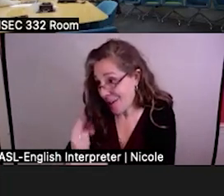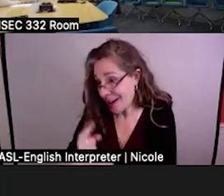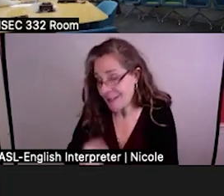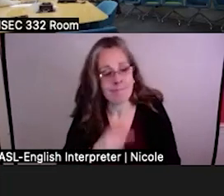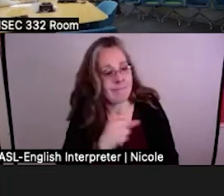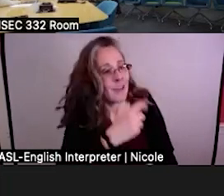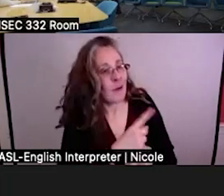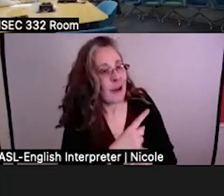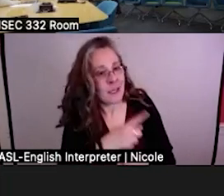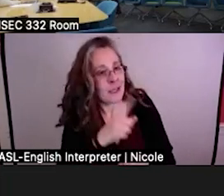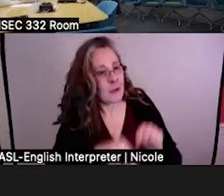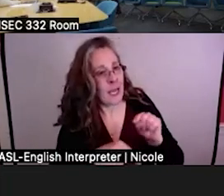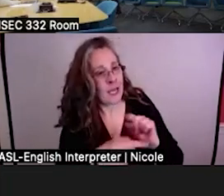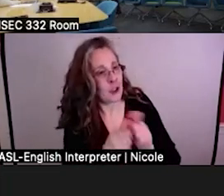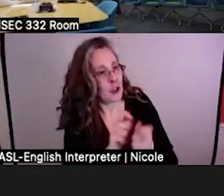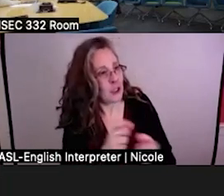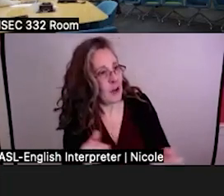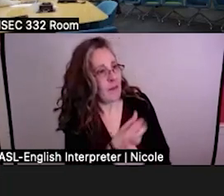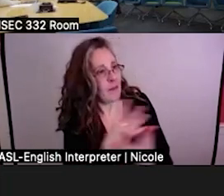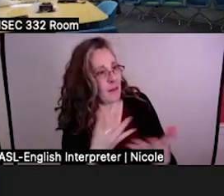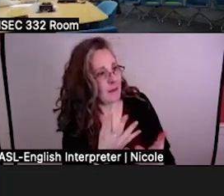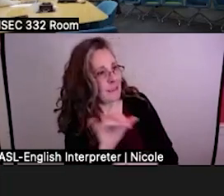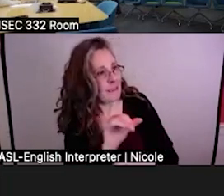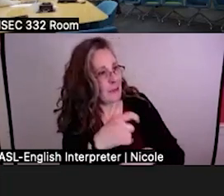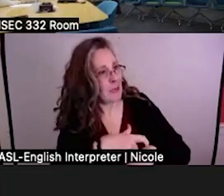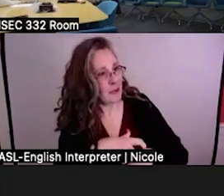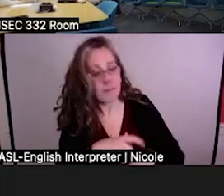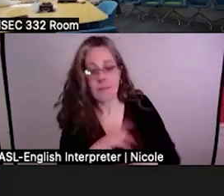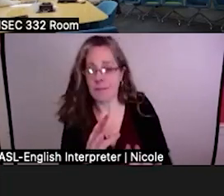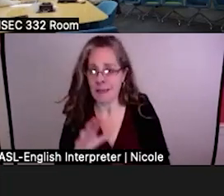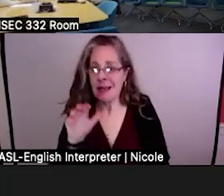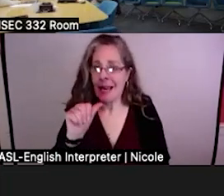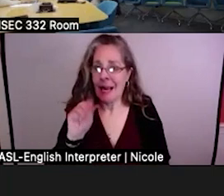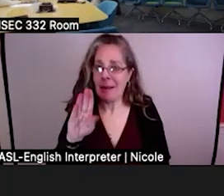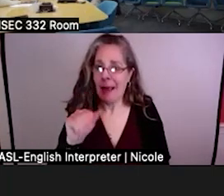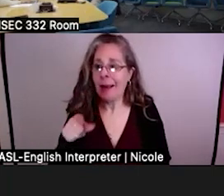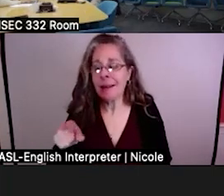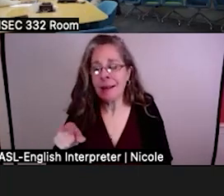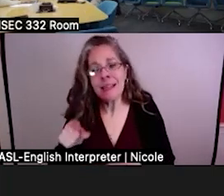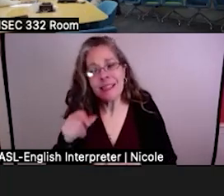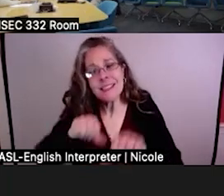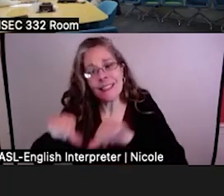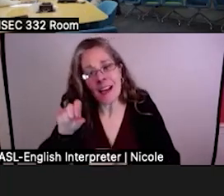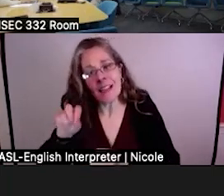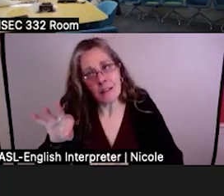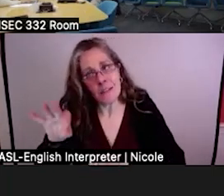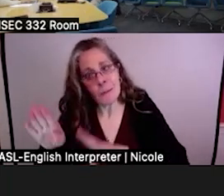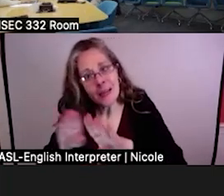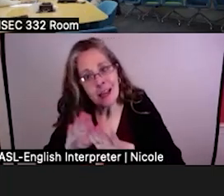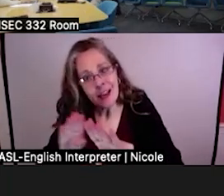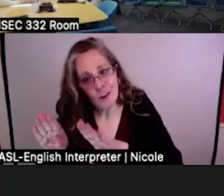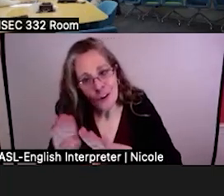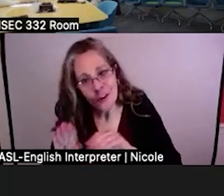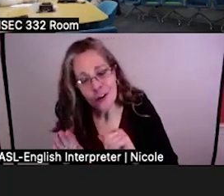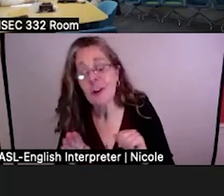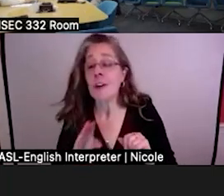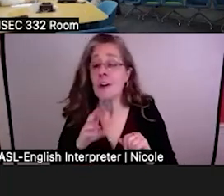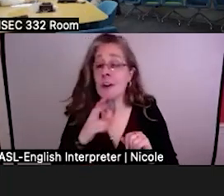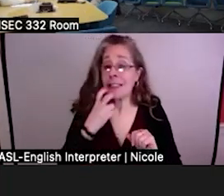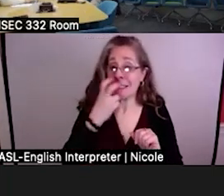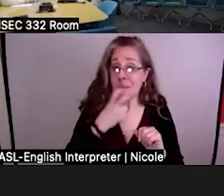So ABA is the science of behavior. So versus a speech pathologist, which is also, we learn about No, science. so if a